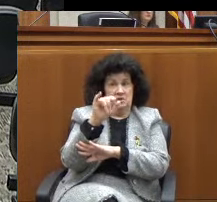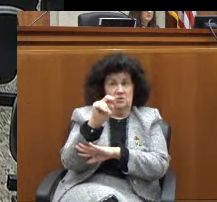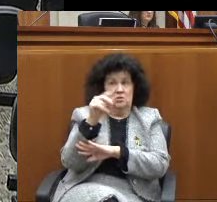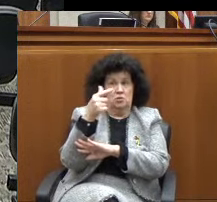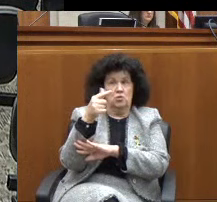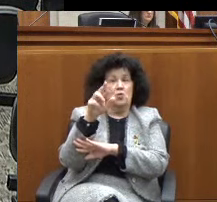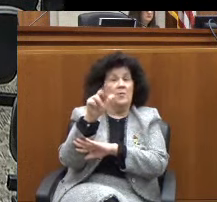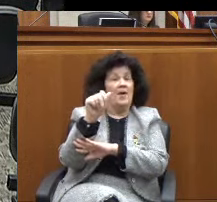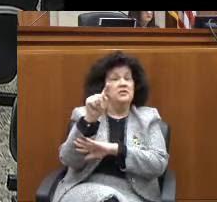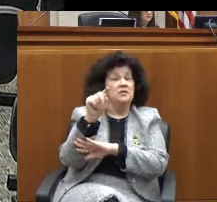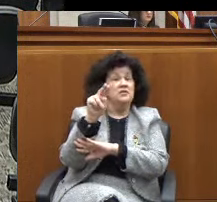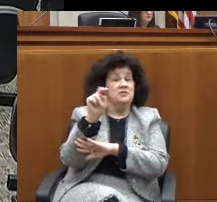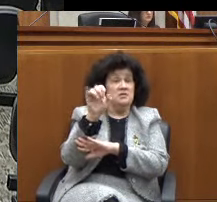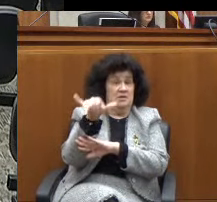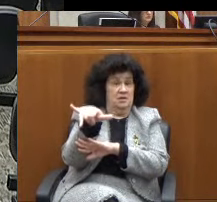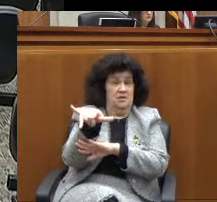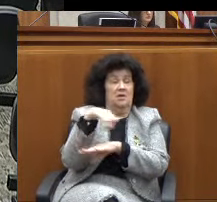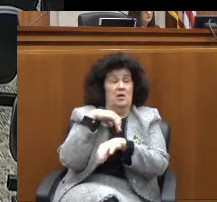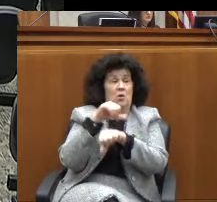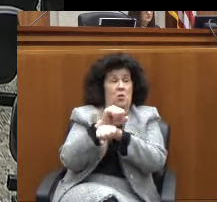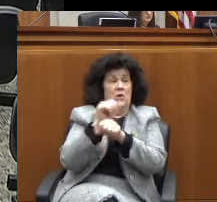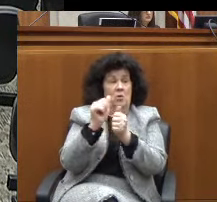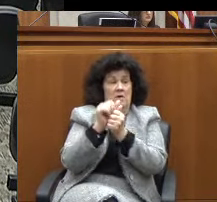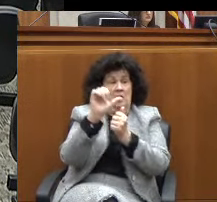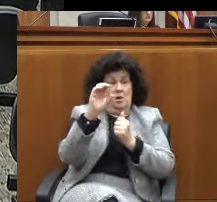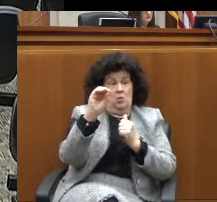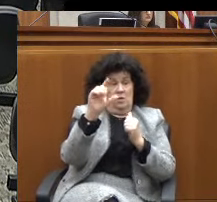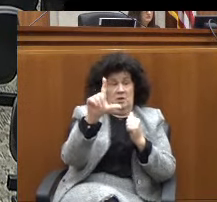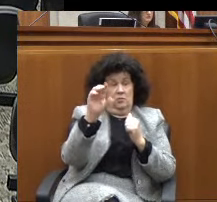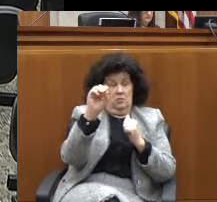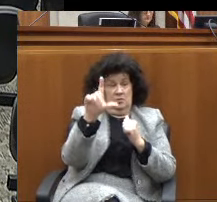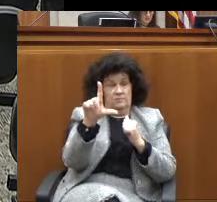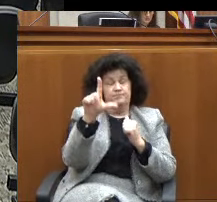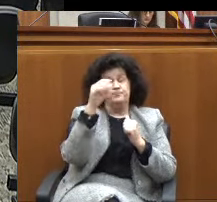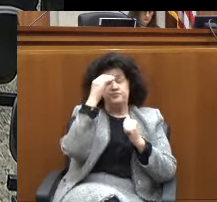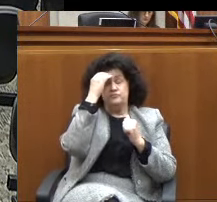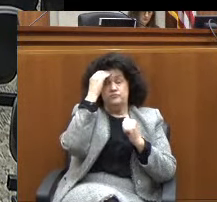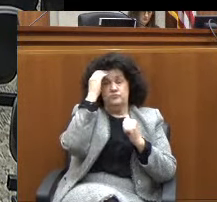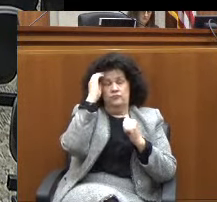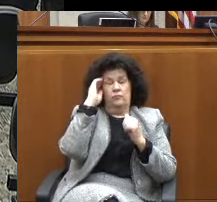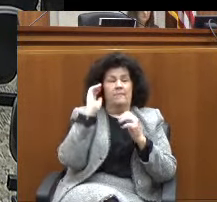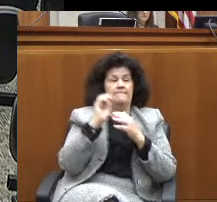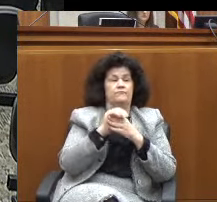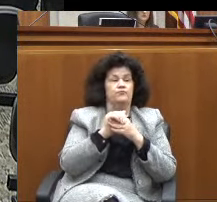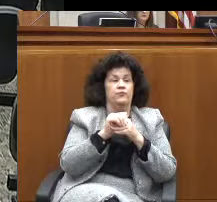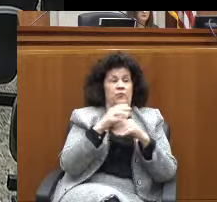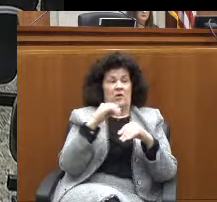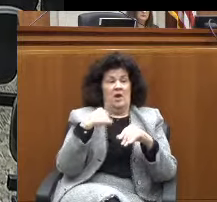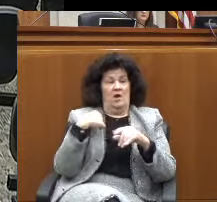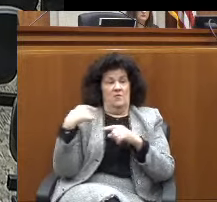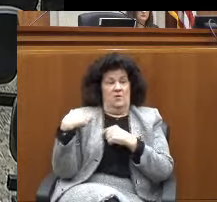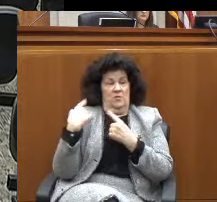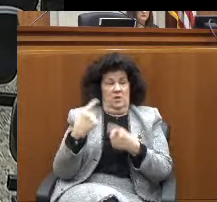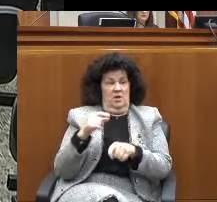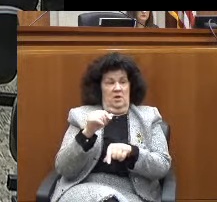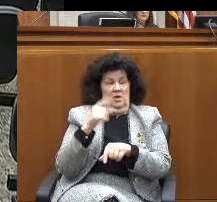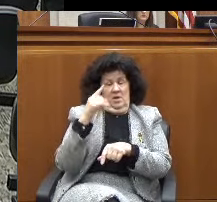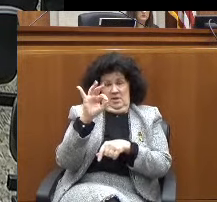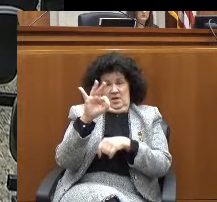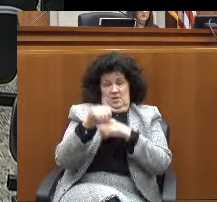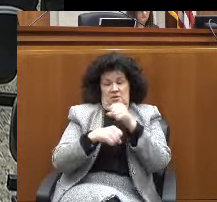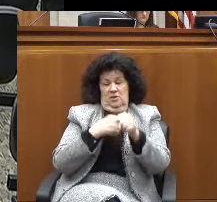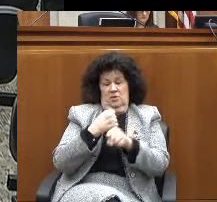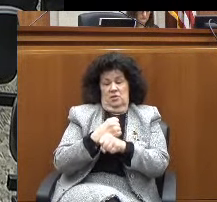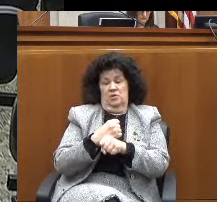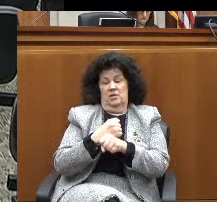of the Lake, Healthcare Centers and Schools, and also pediatrics. I support specialty programs and outpatient therapy. And I've been in healthcare for about 9